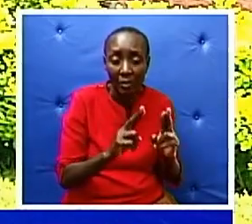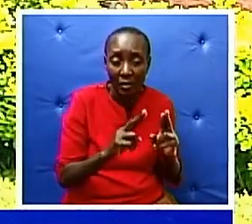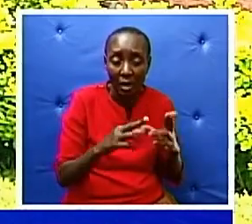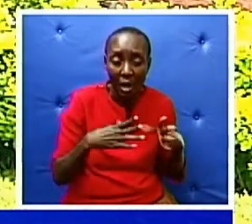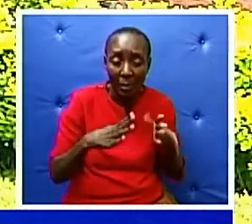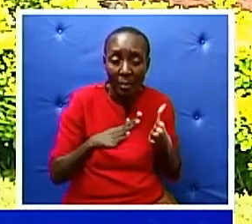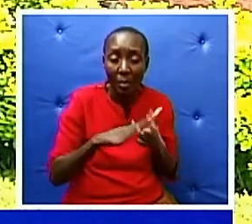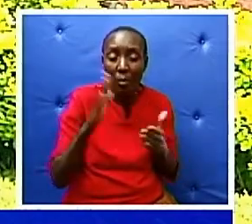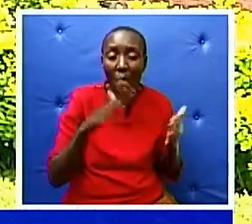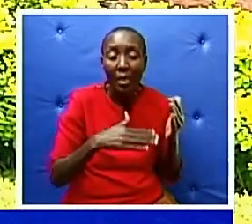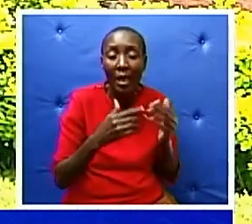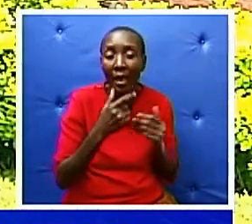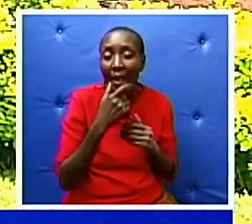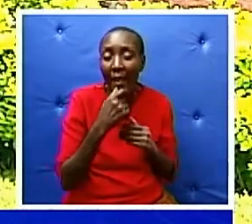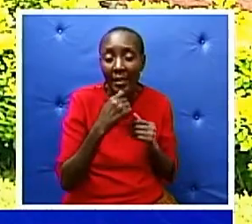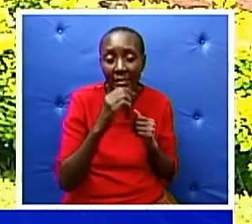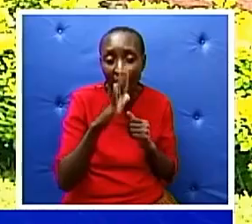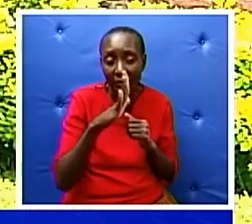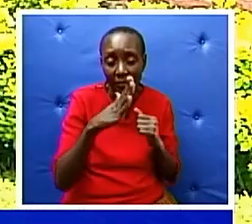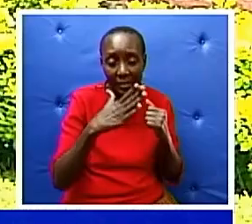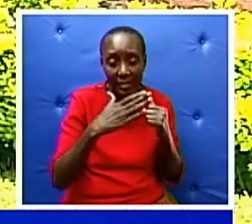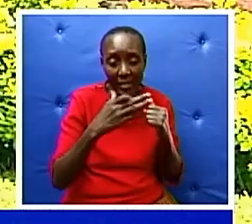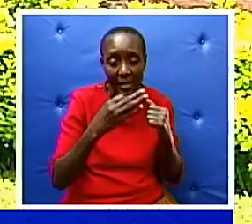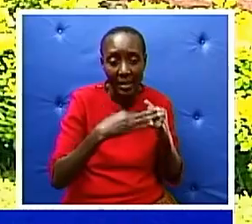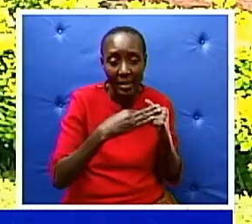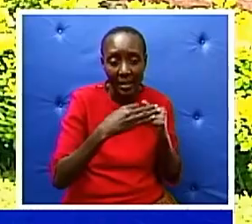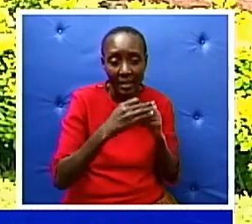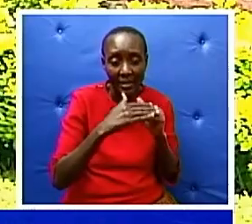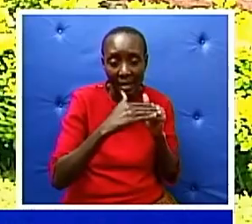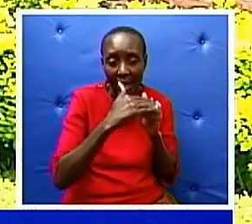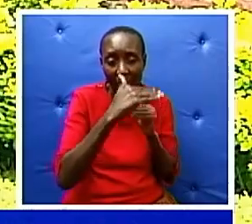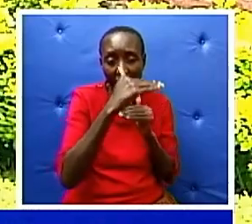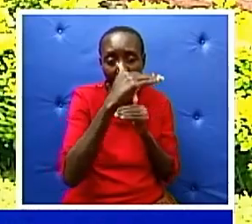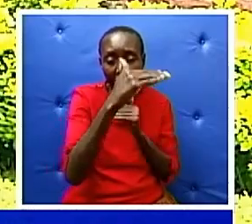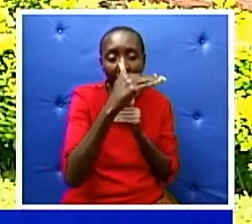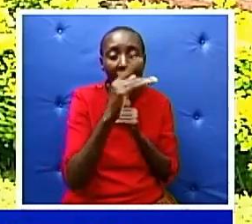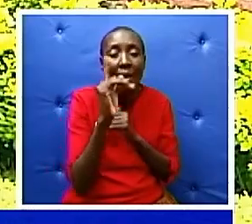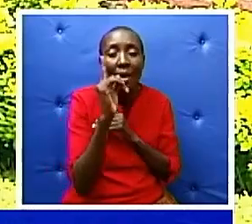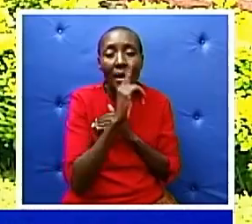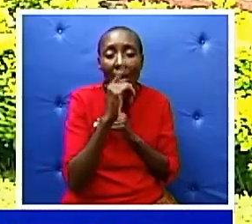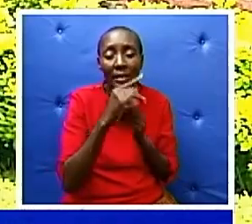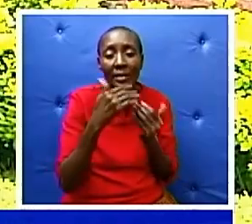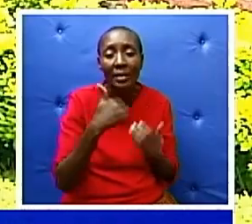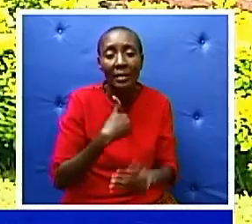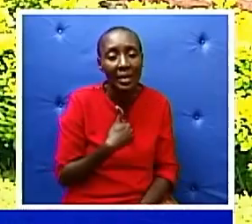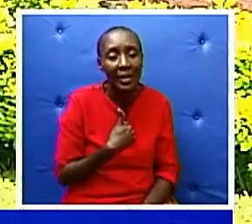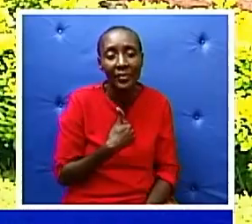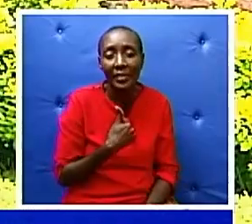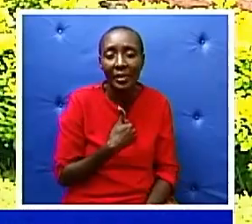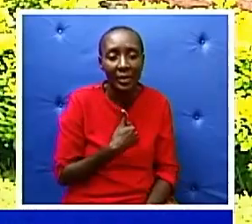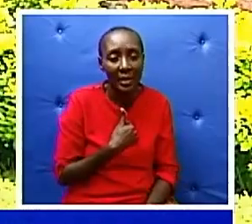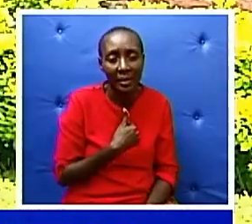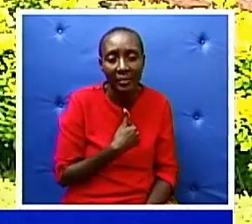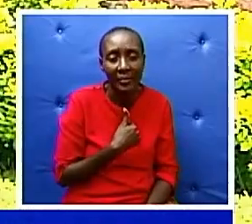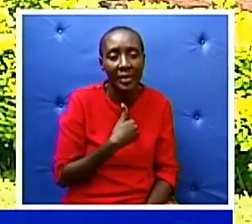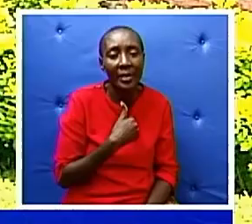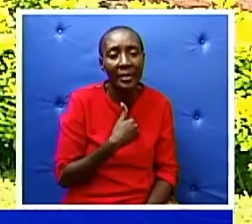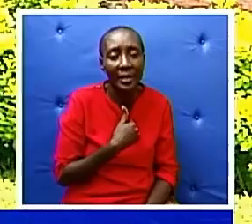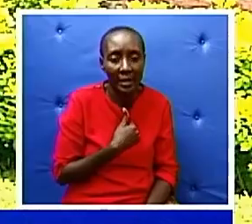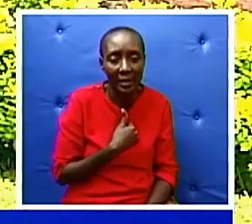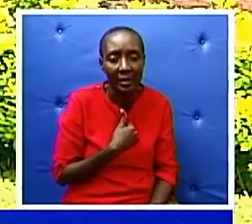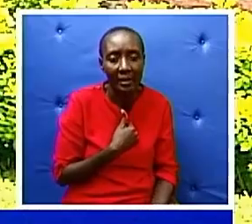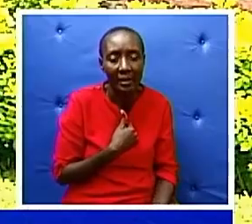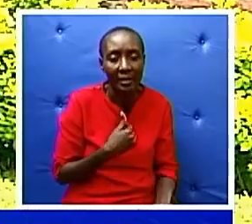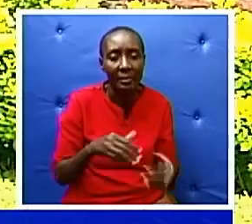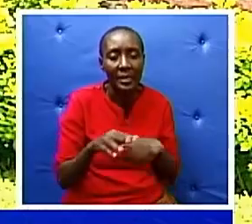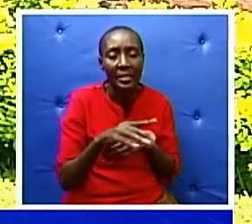the age of 58 is at a higher risk of dying from COVID than anyone else. Where are a majority of these